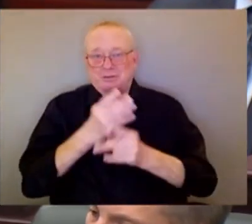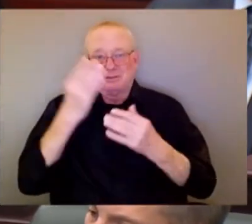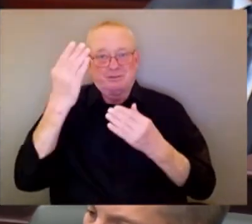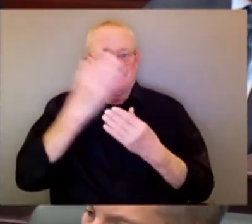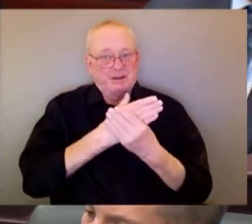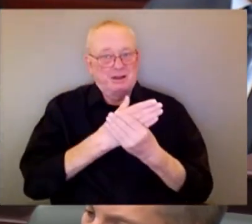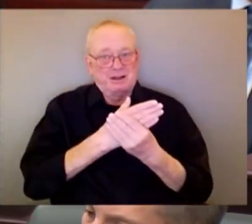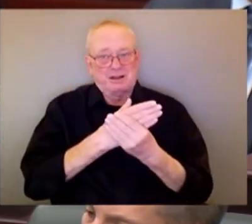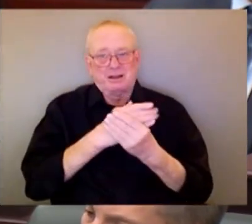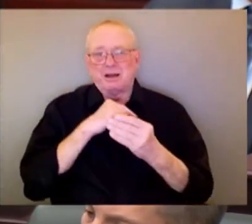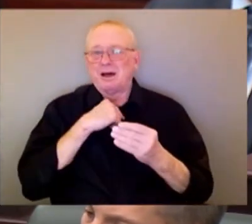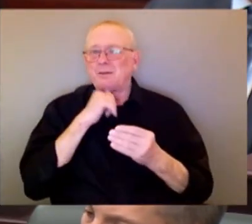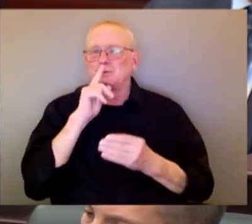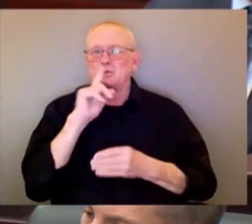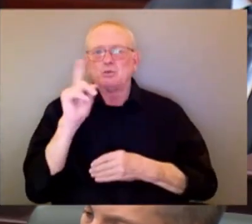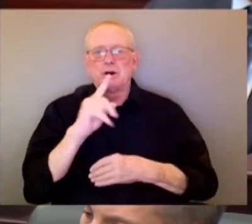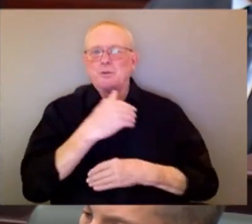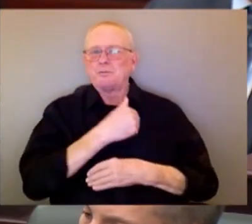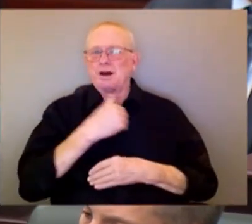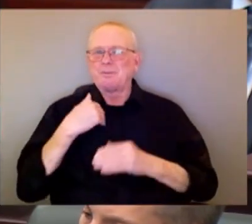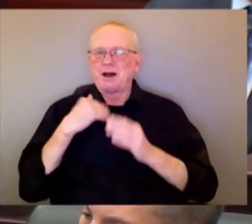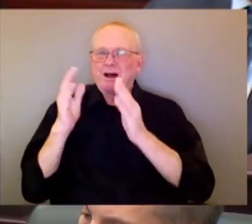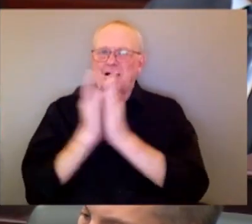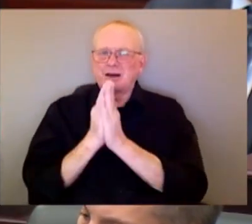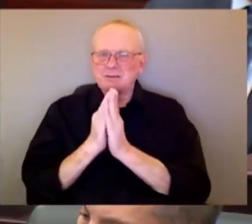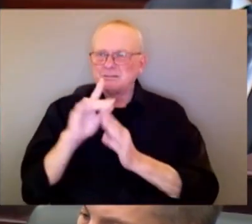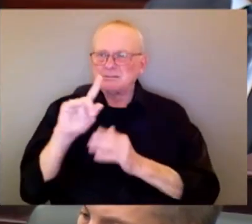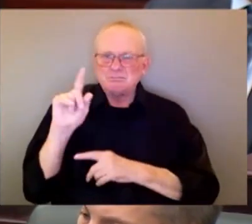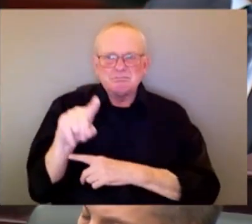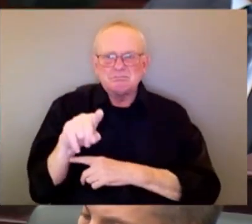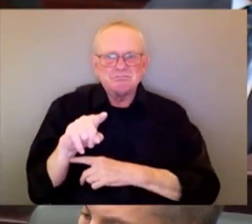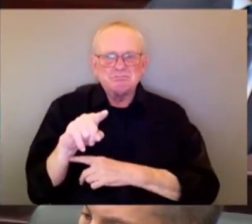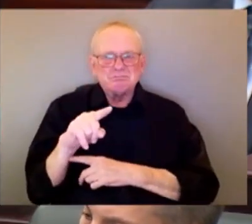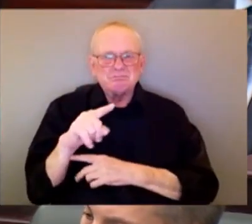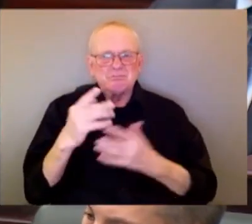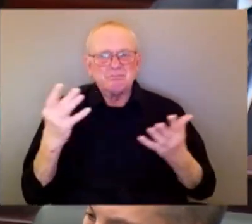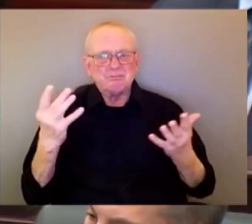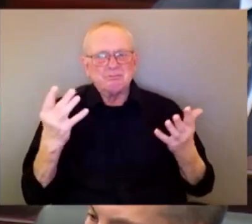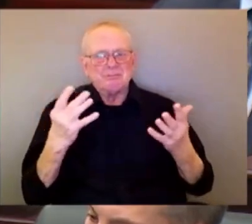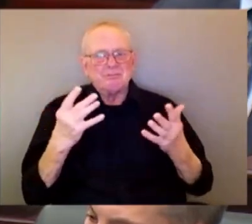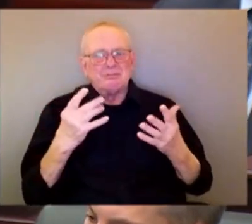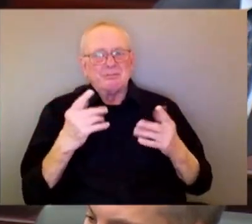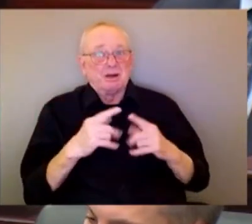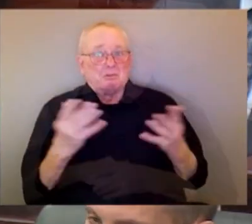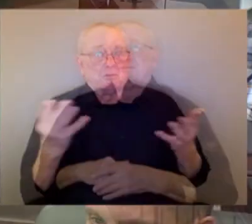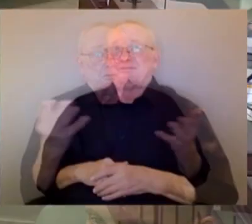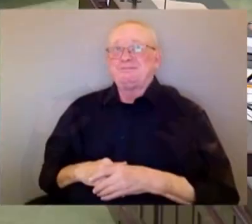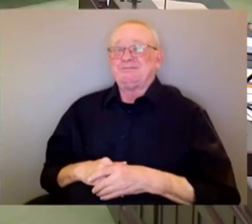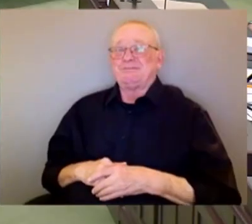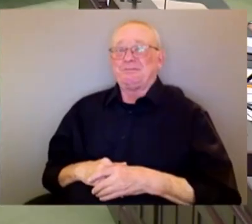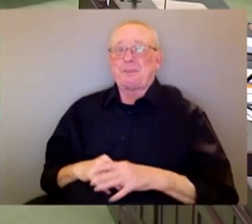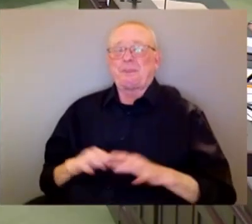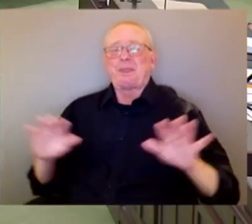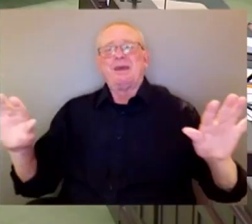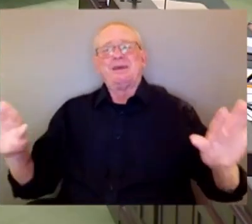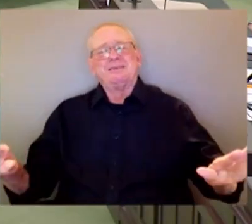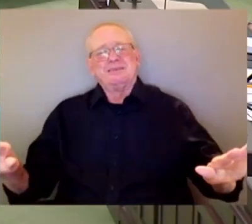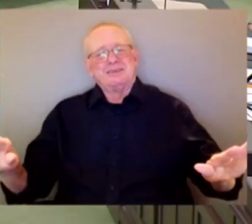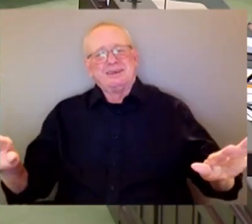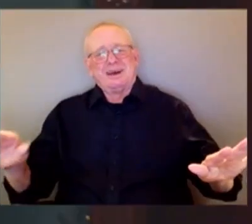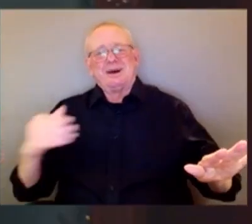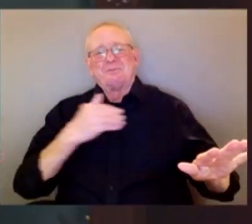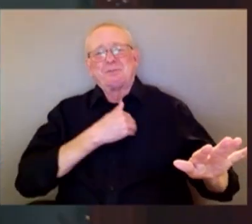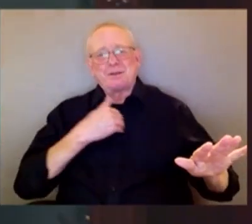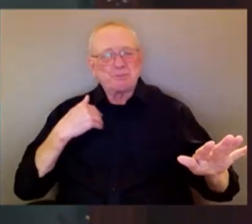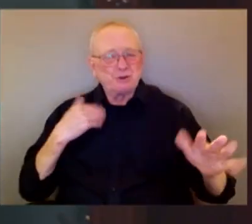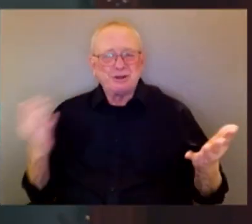the other supplemental, but I also look forward to what will likely be anyways. And of course,